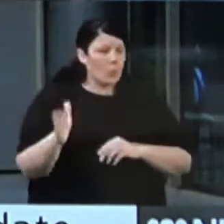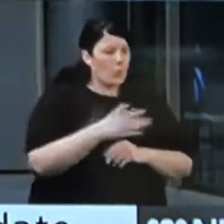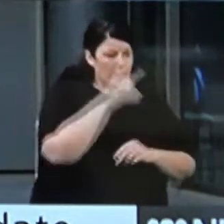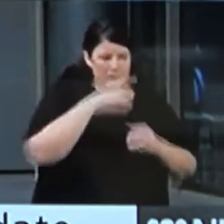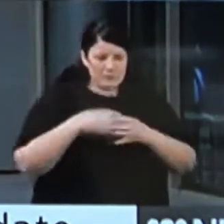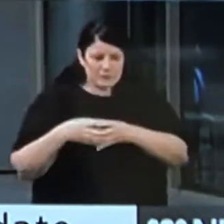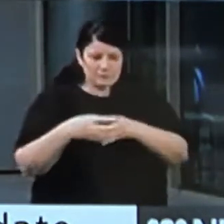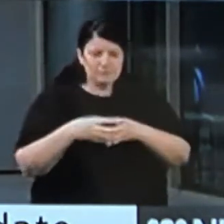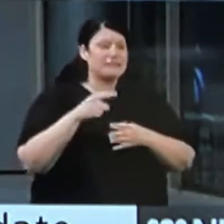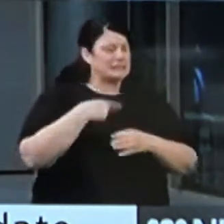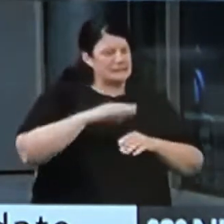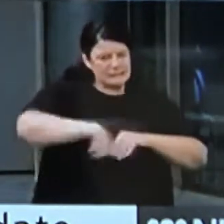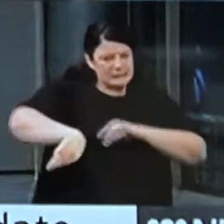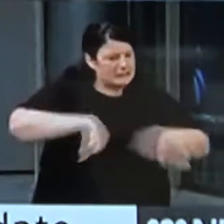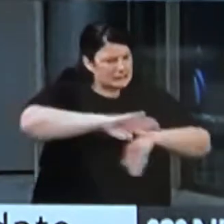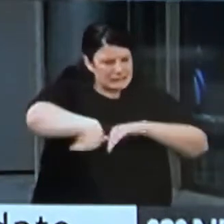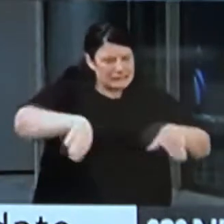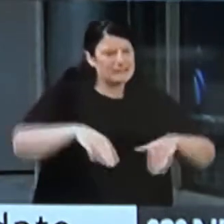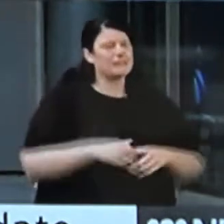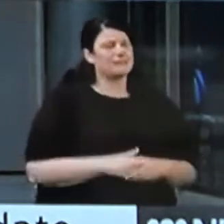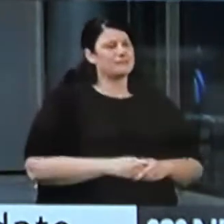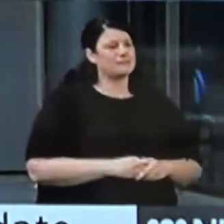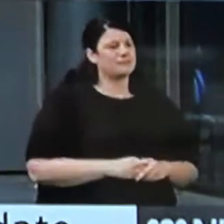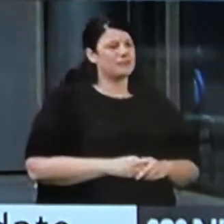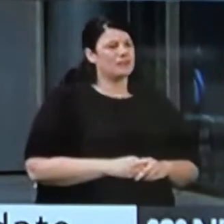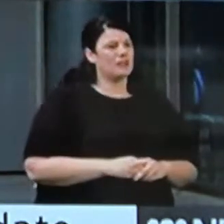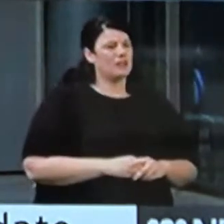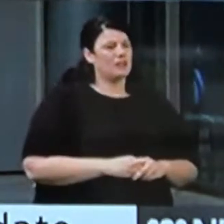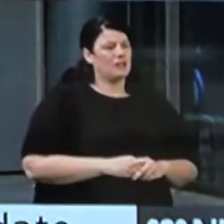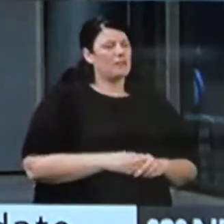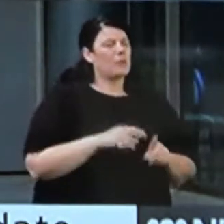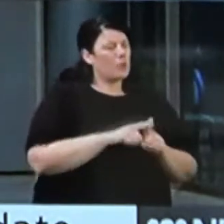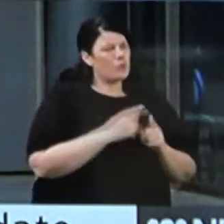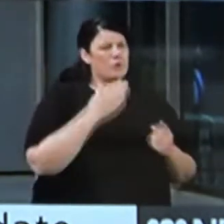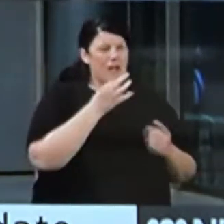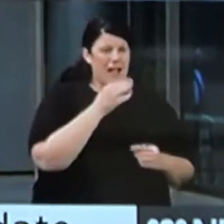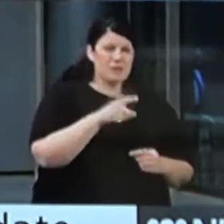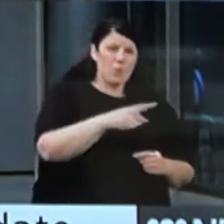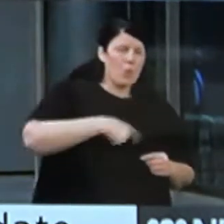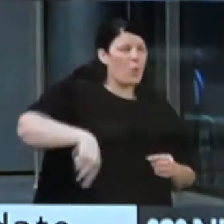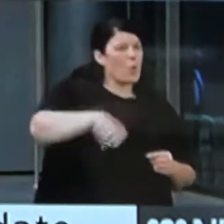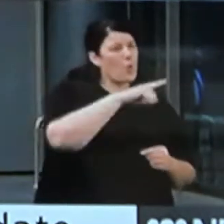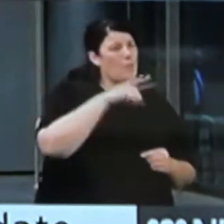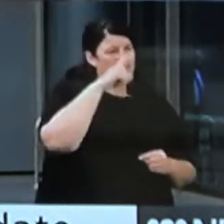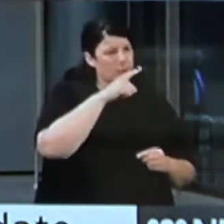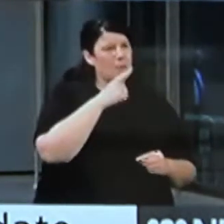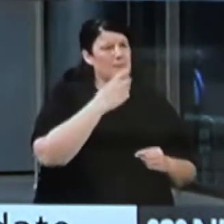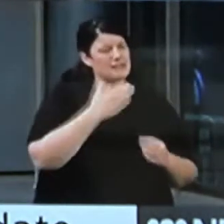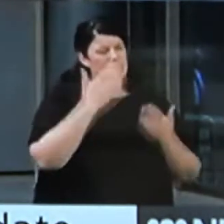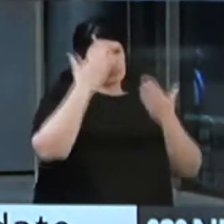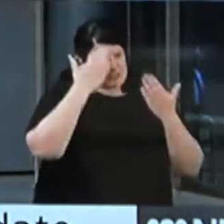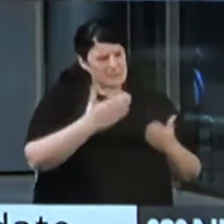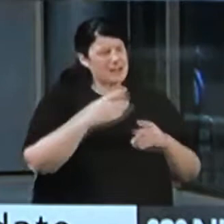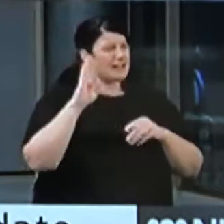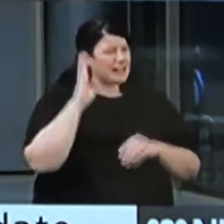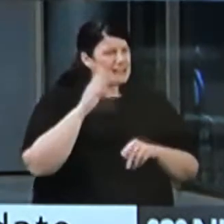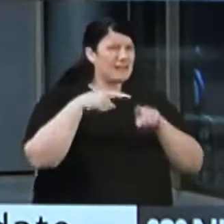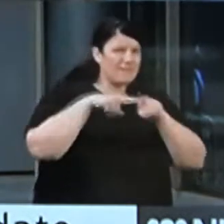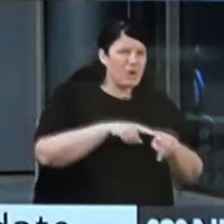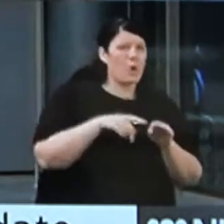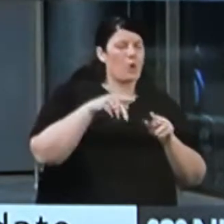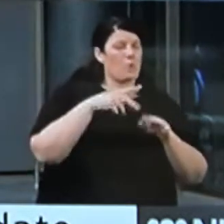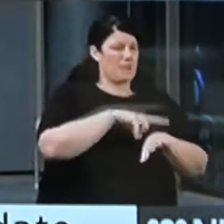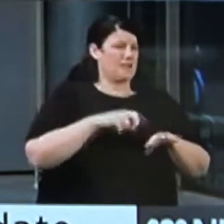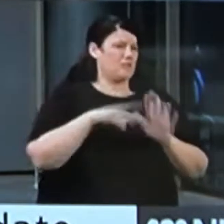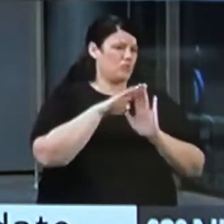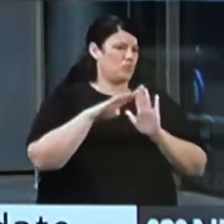this time and will continue to do so. But we also ask for everybody to really make sure they respect the restrictions put